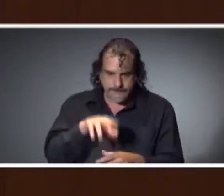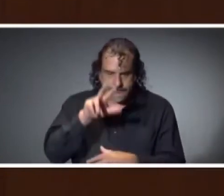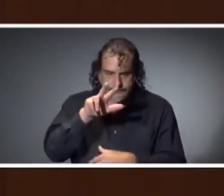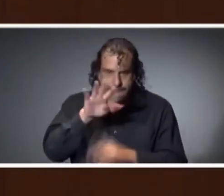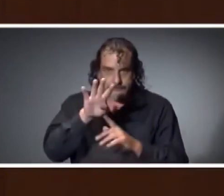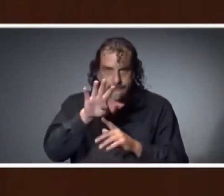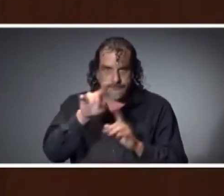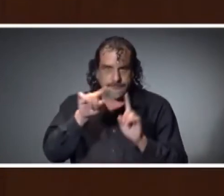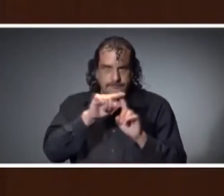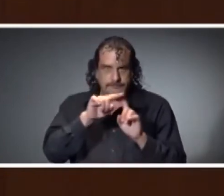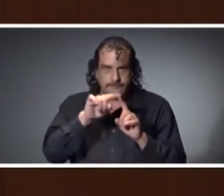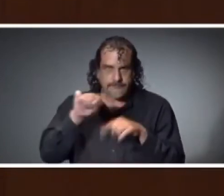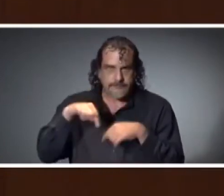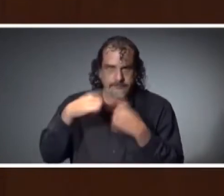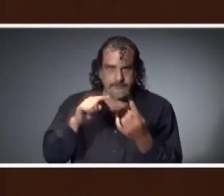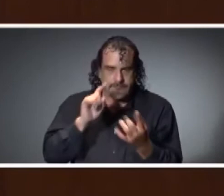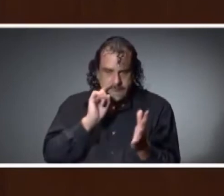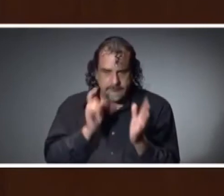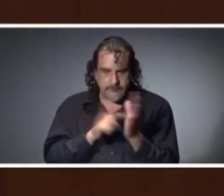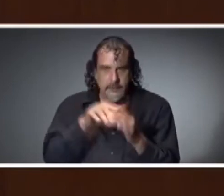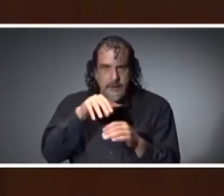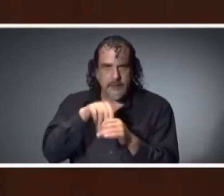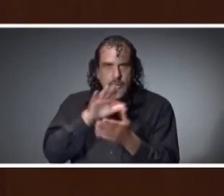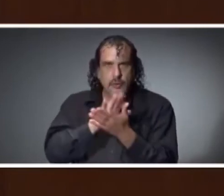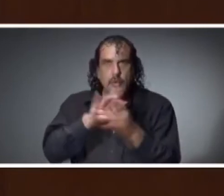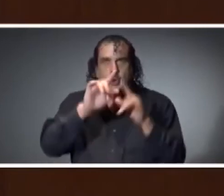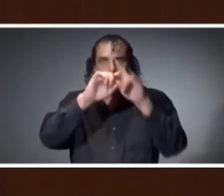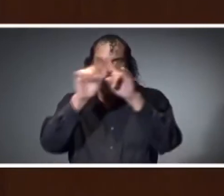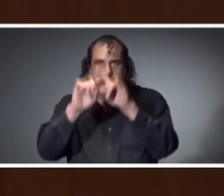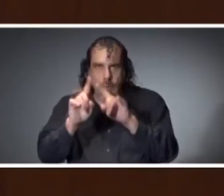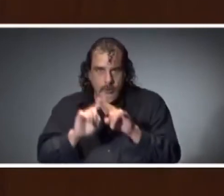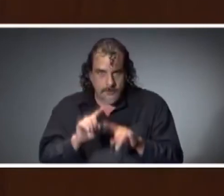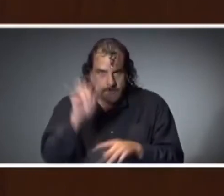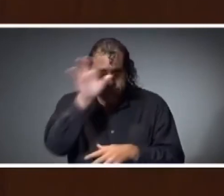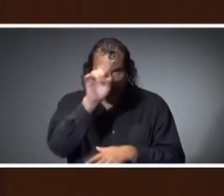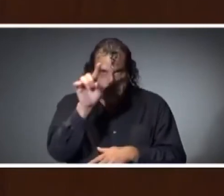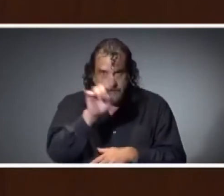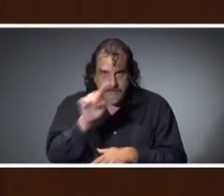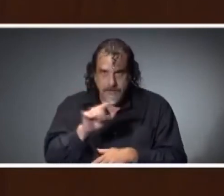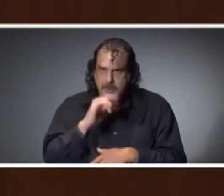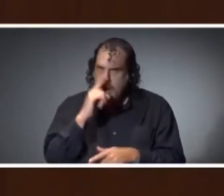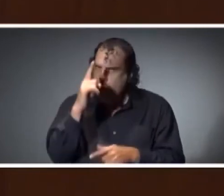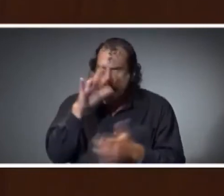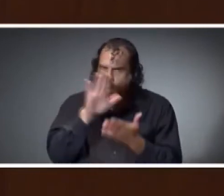34 cases thus far identified in schools. We will plan, as we get aggregate data, to